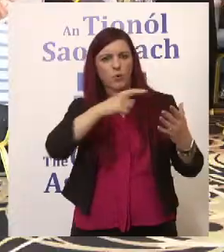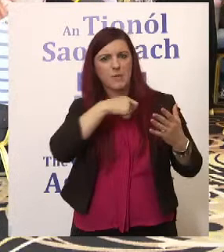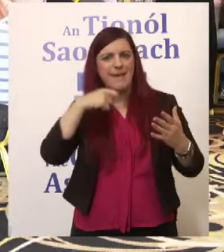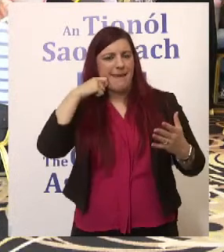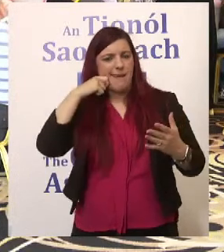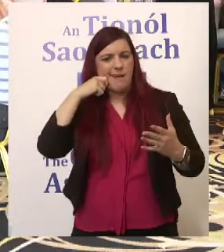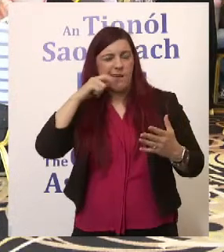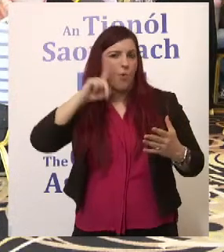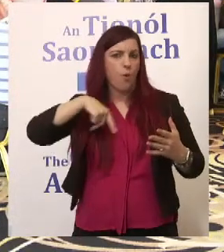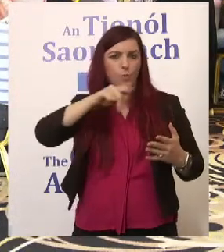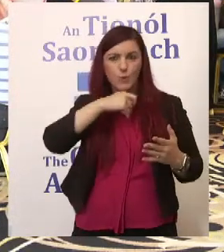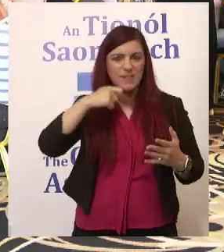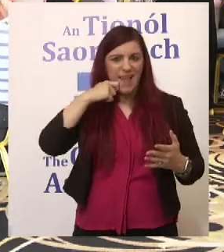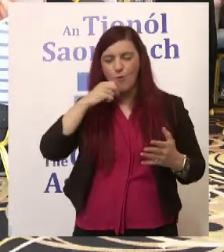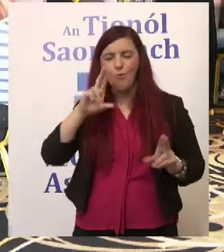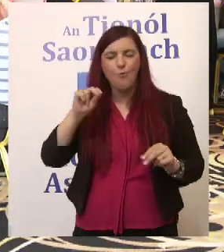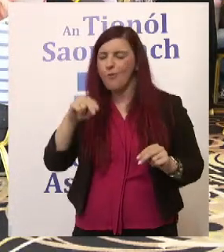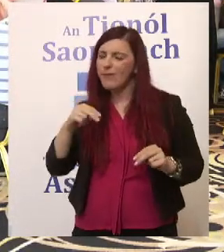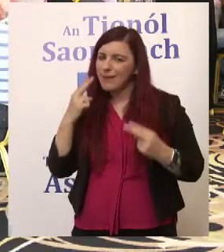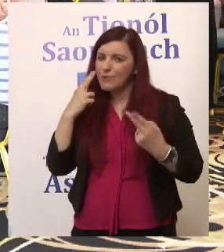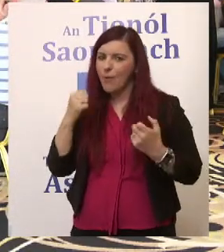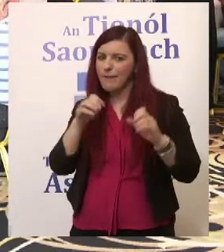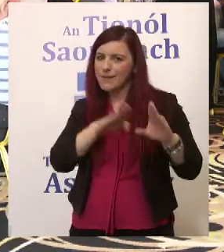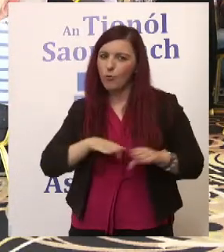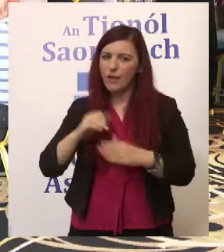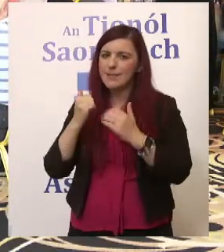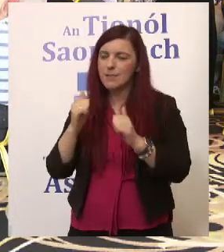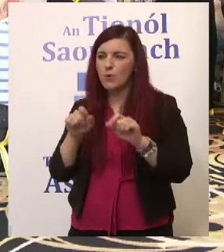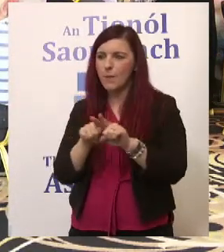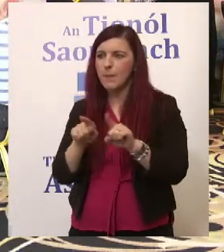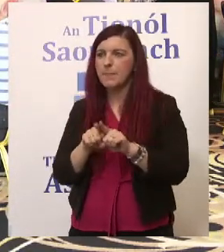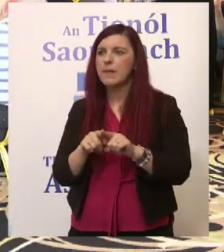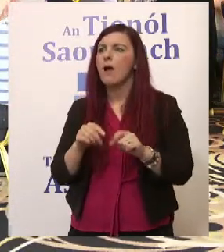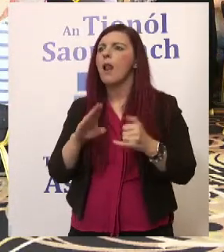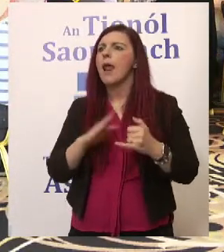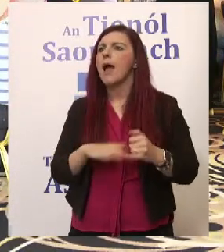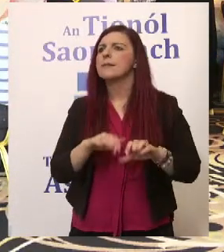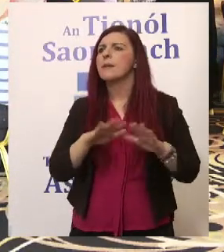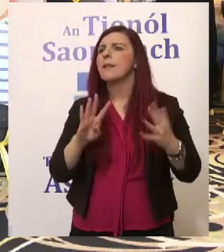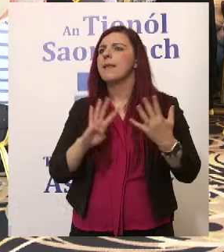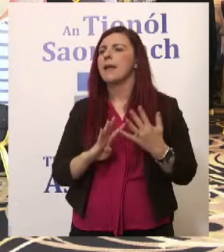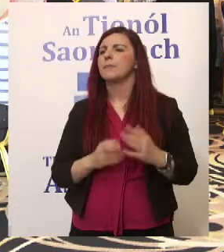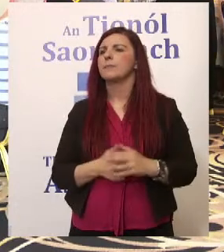Thanks, Karen, on table 1 for that question. And finally, table 9.